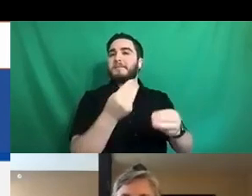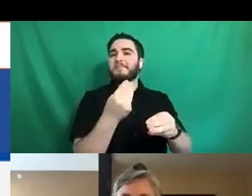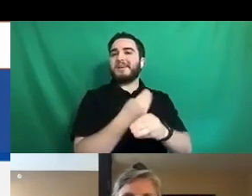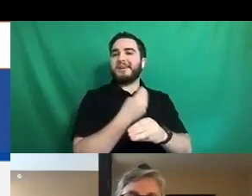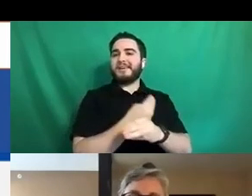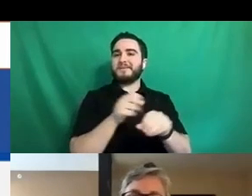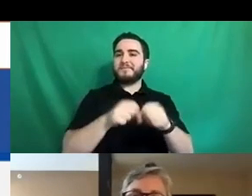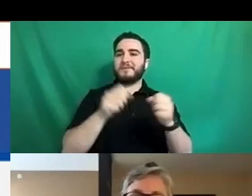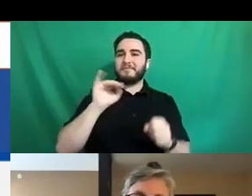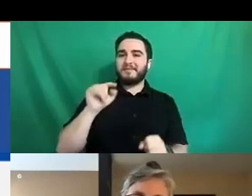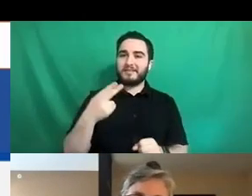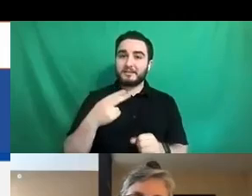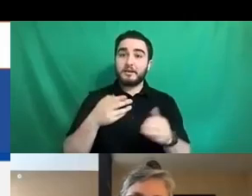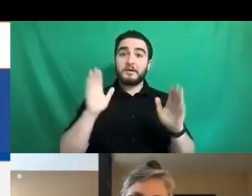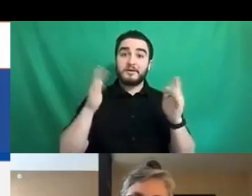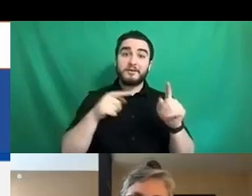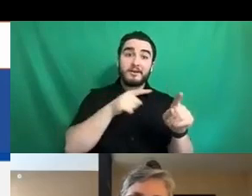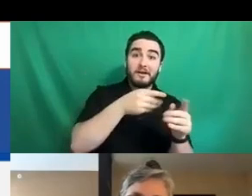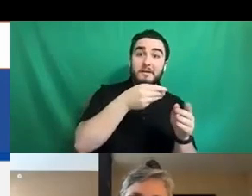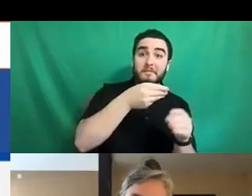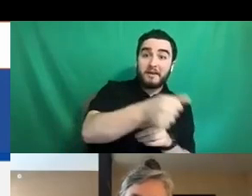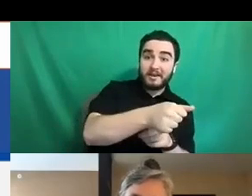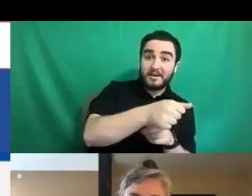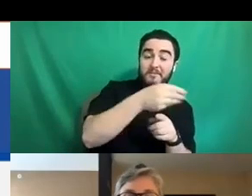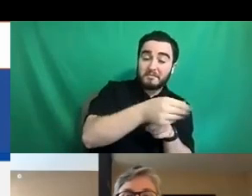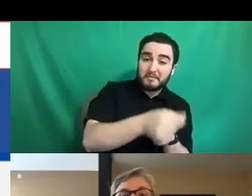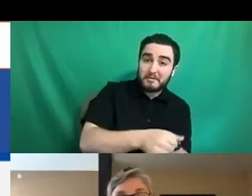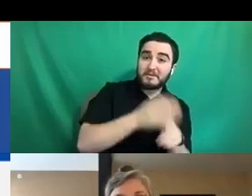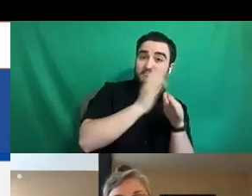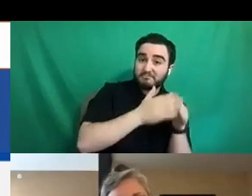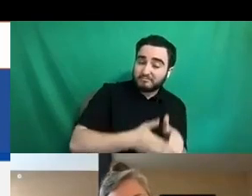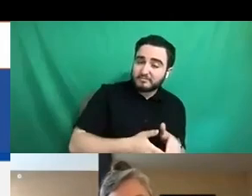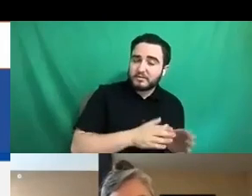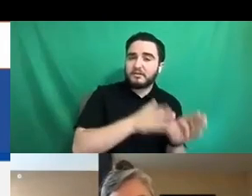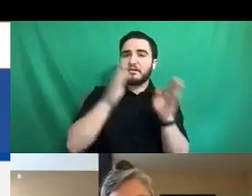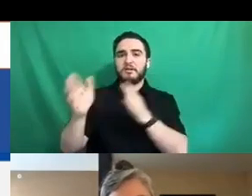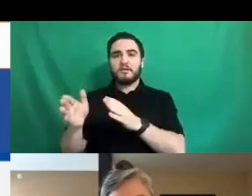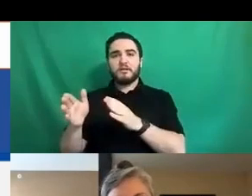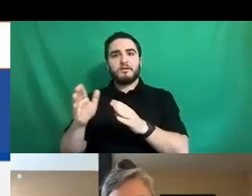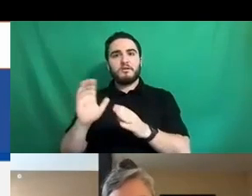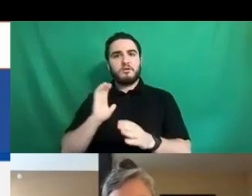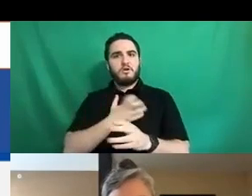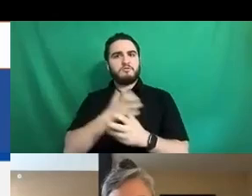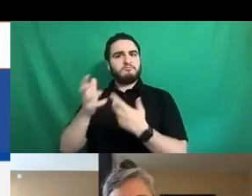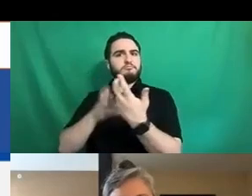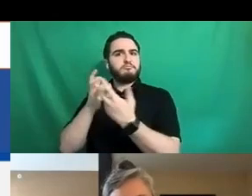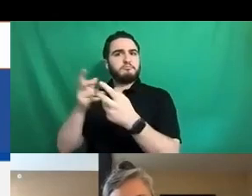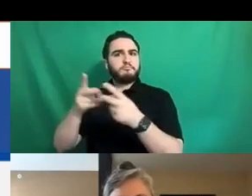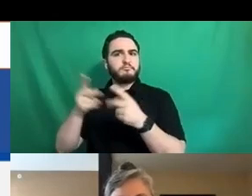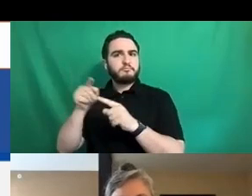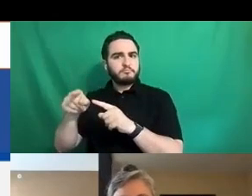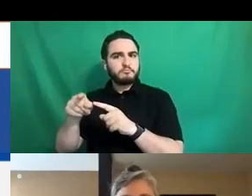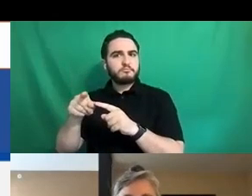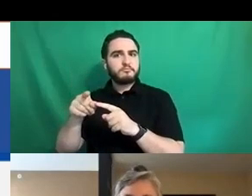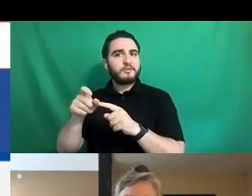and contrast of what you're paying right now to get these tasks done and what we could do by customizing positions and taking